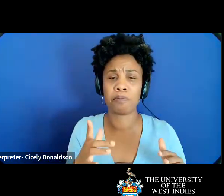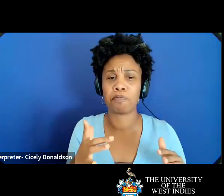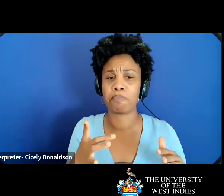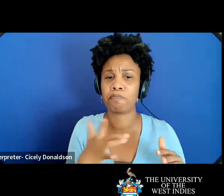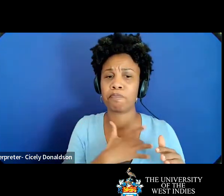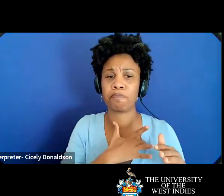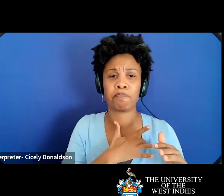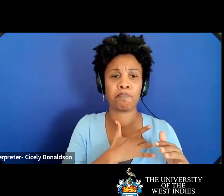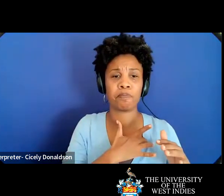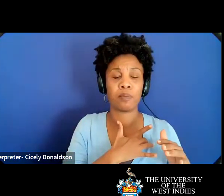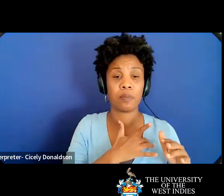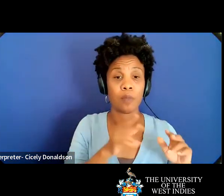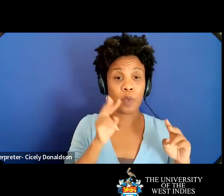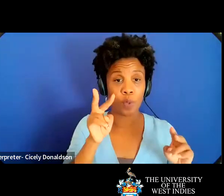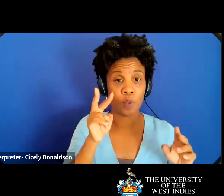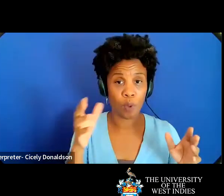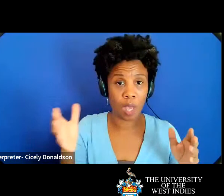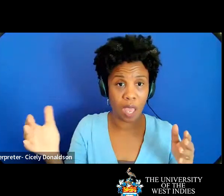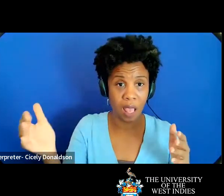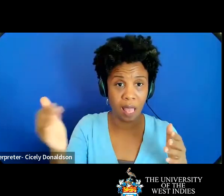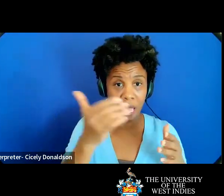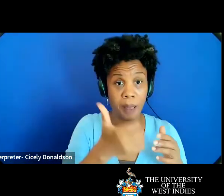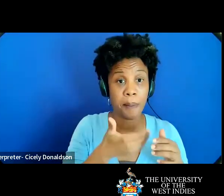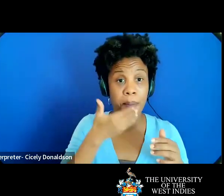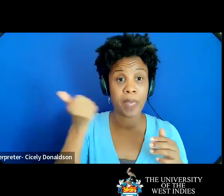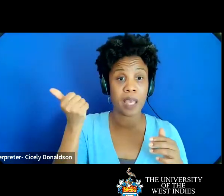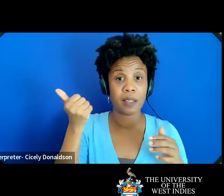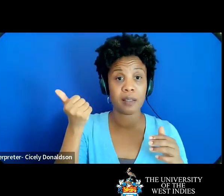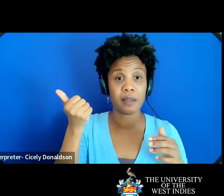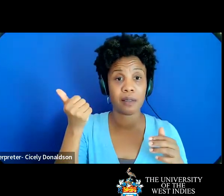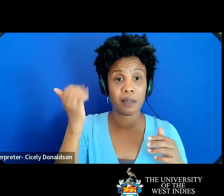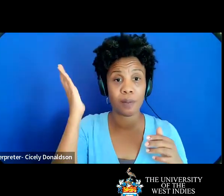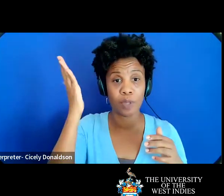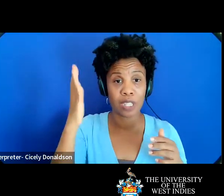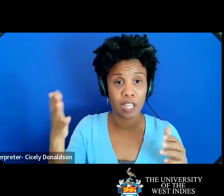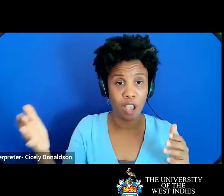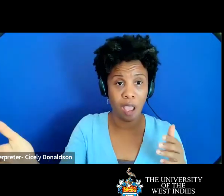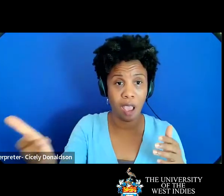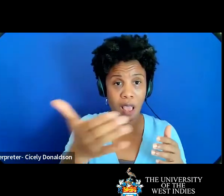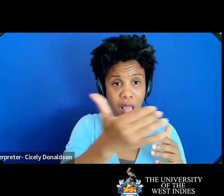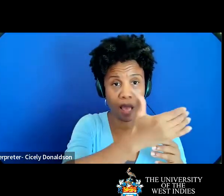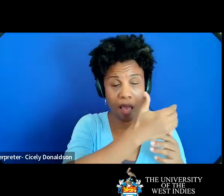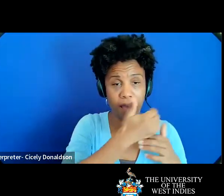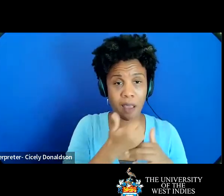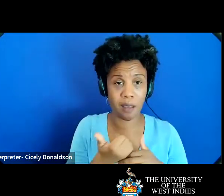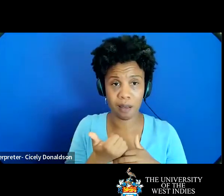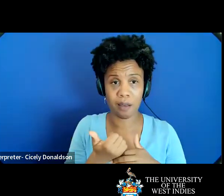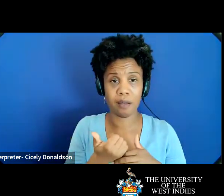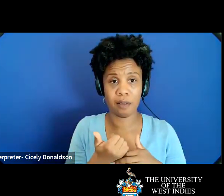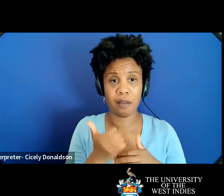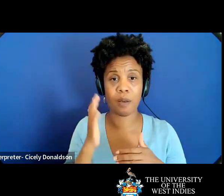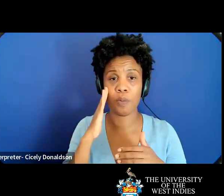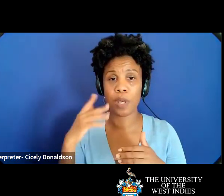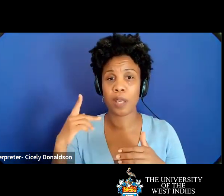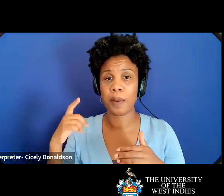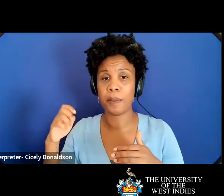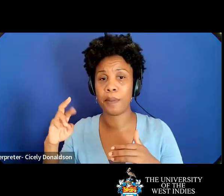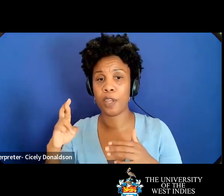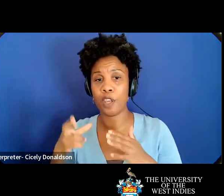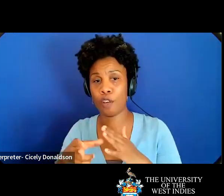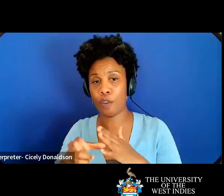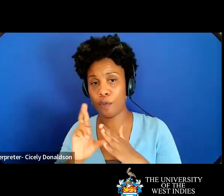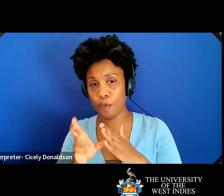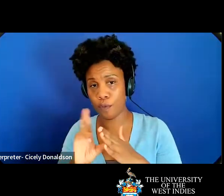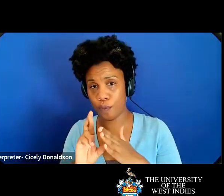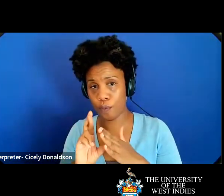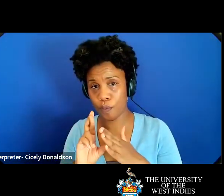compiling those presentations, the best ones from the conference, because we are going to have them peer reviewed, and when we have